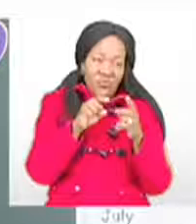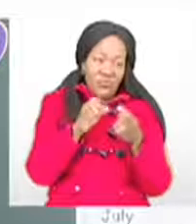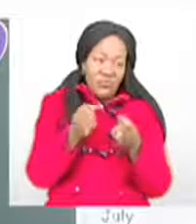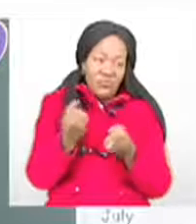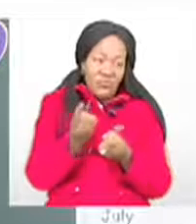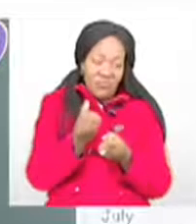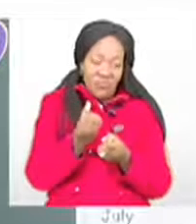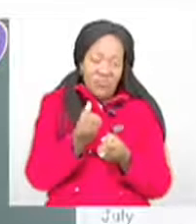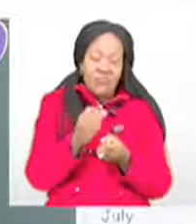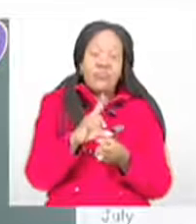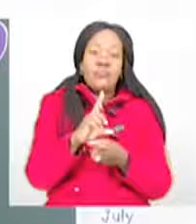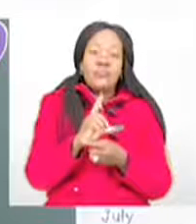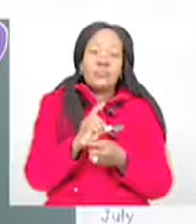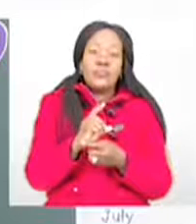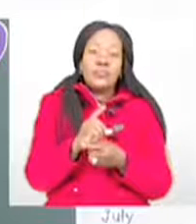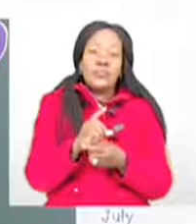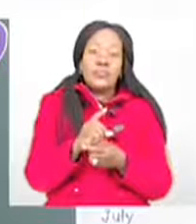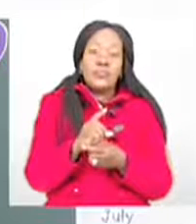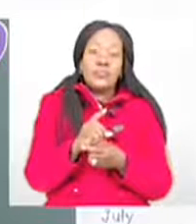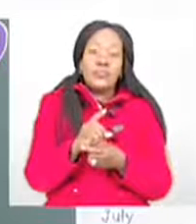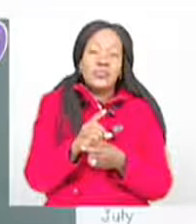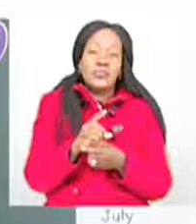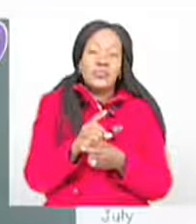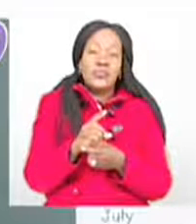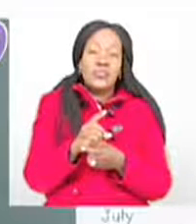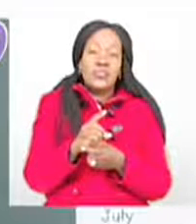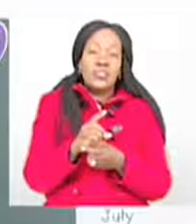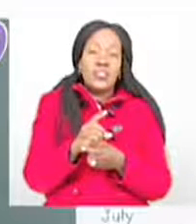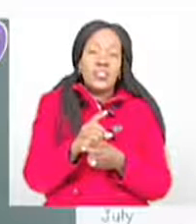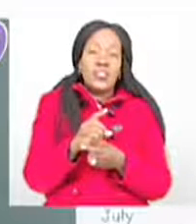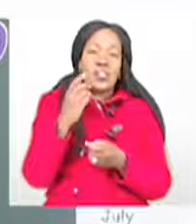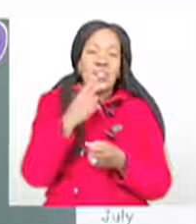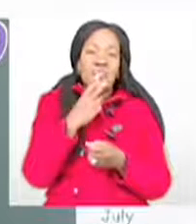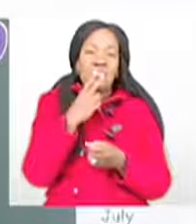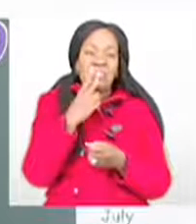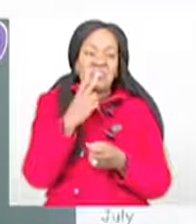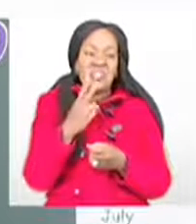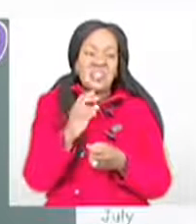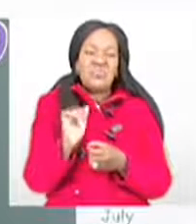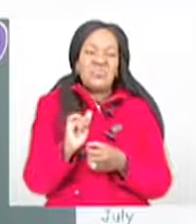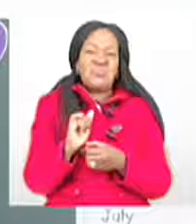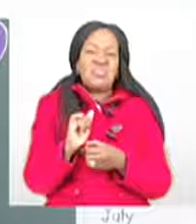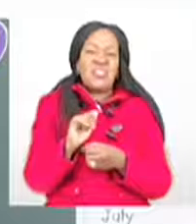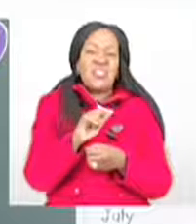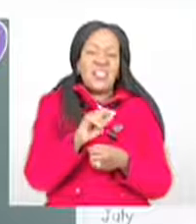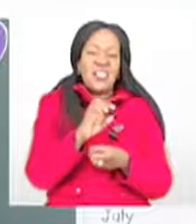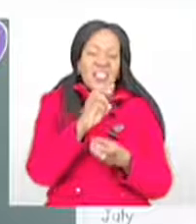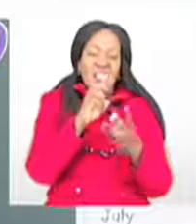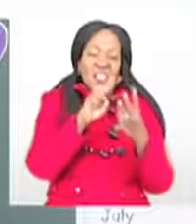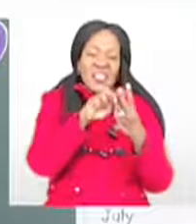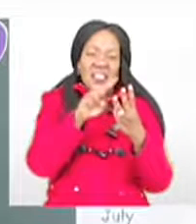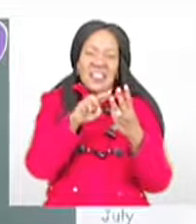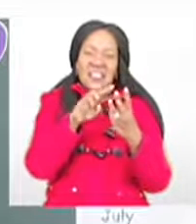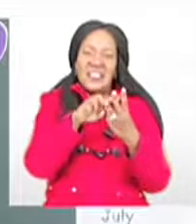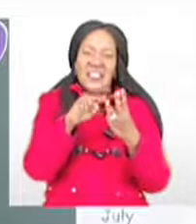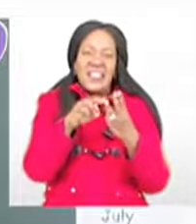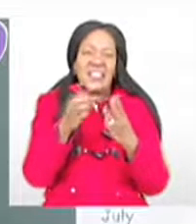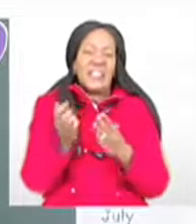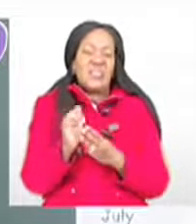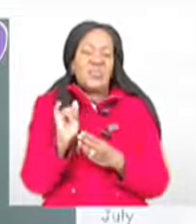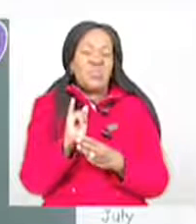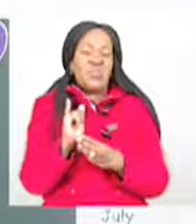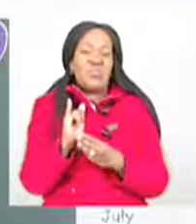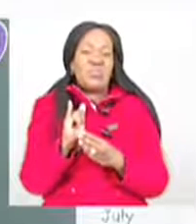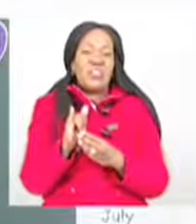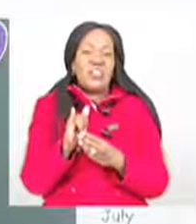of juice. Now we would like to find out between these 3